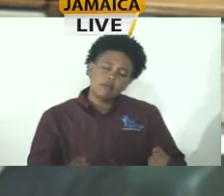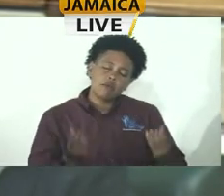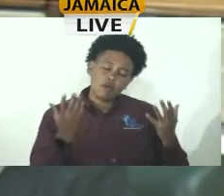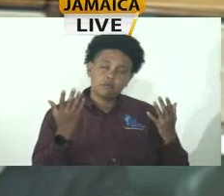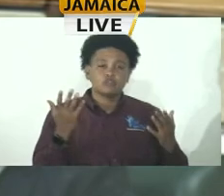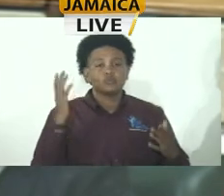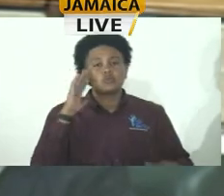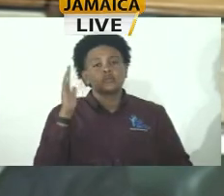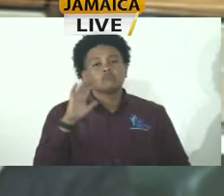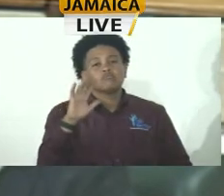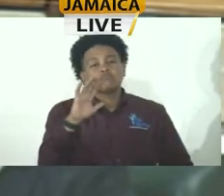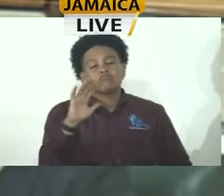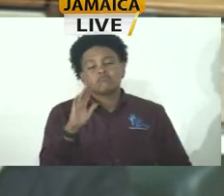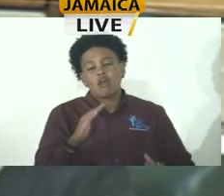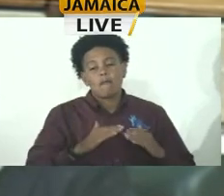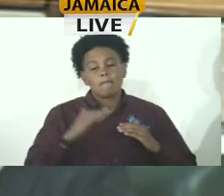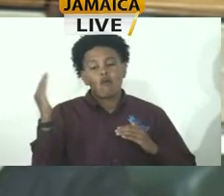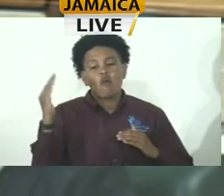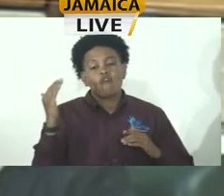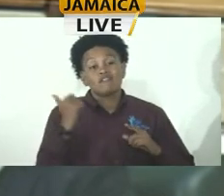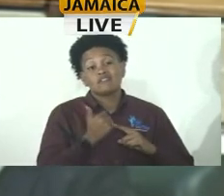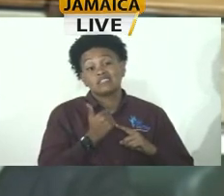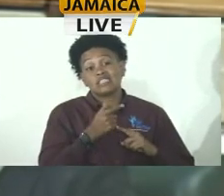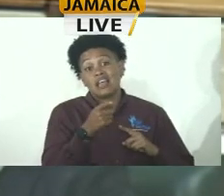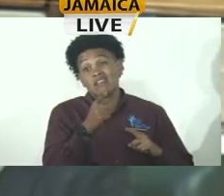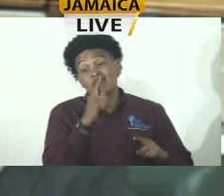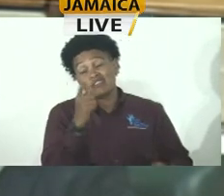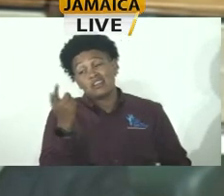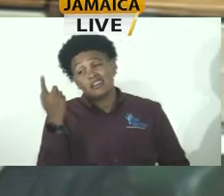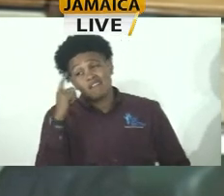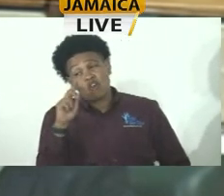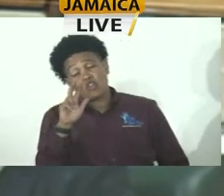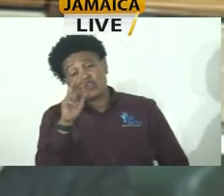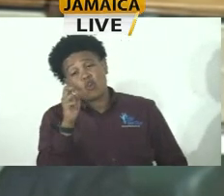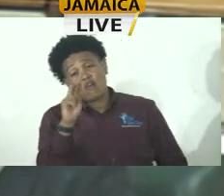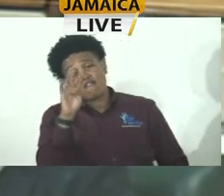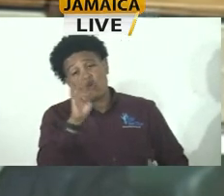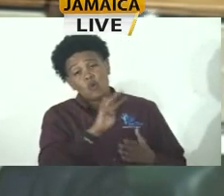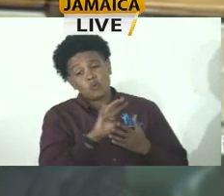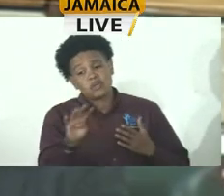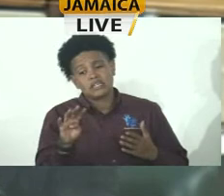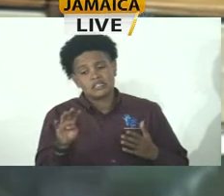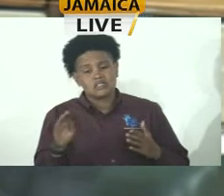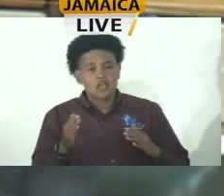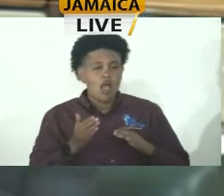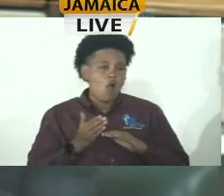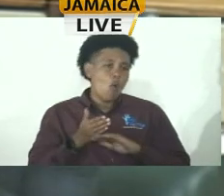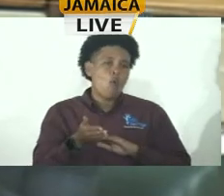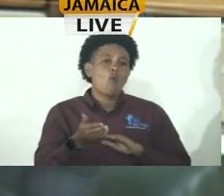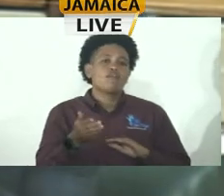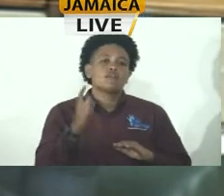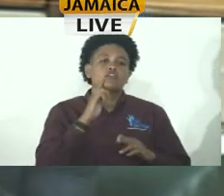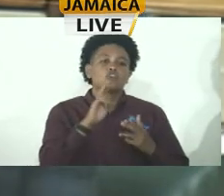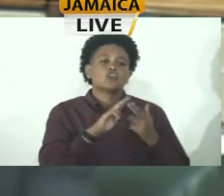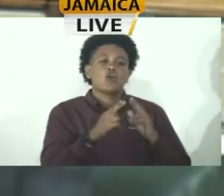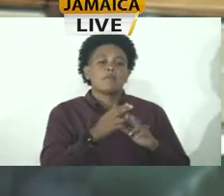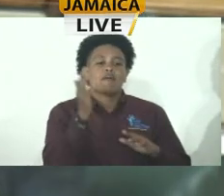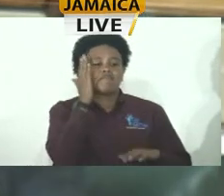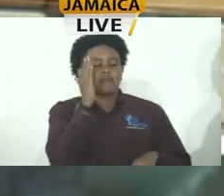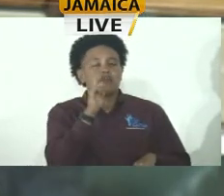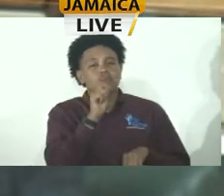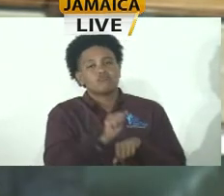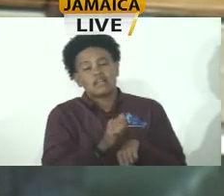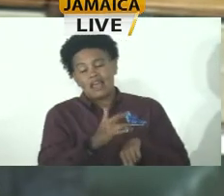would have been above and in for three or four weeks well above the number of beds